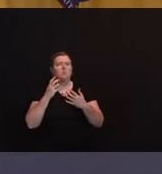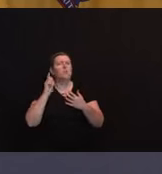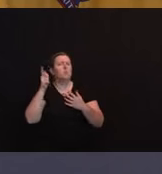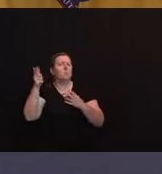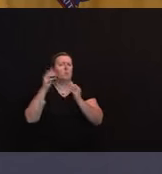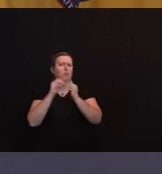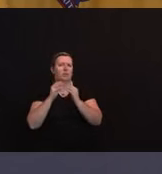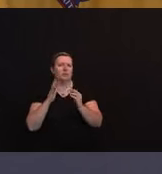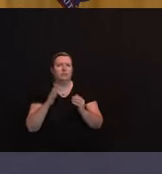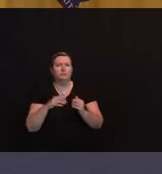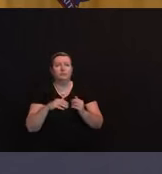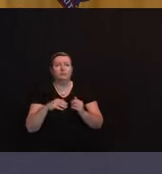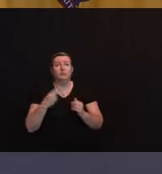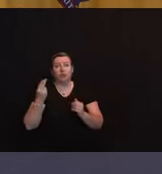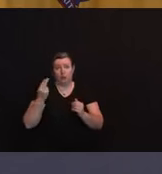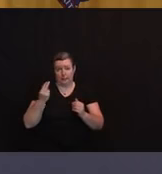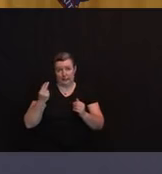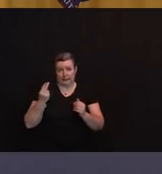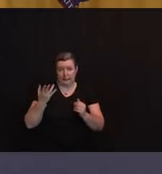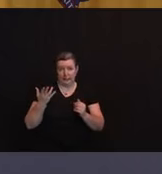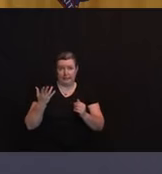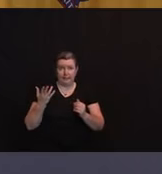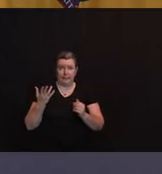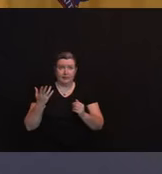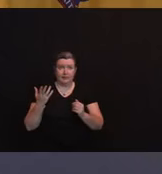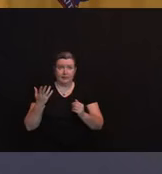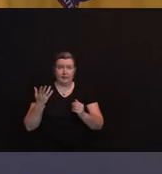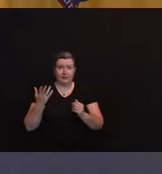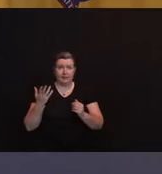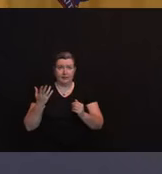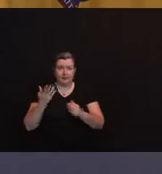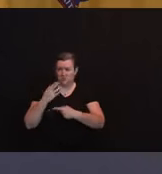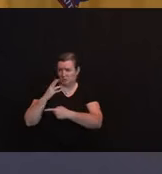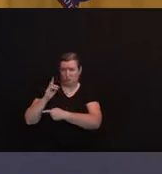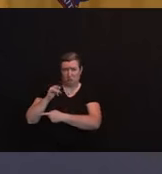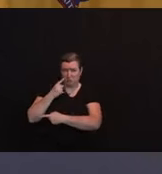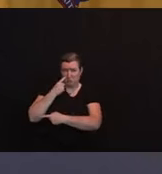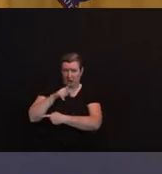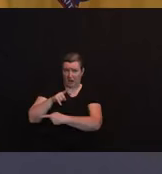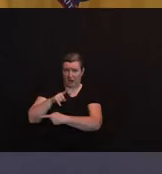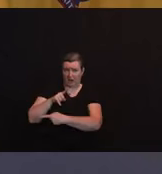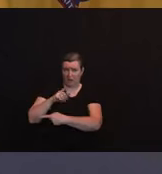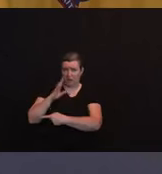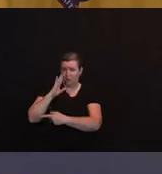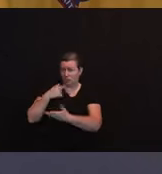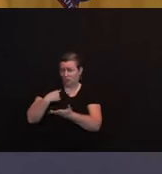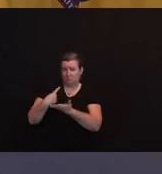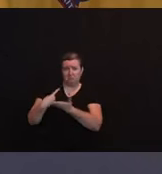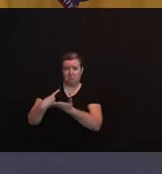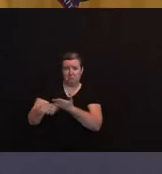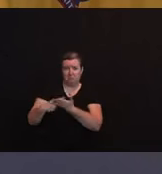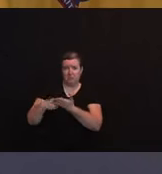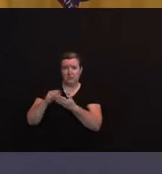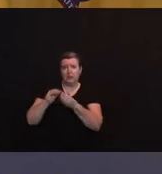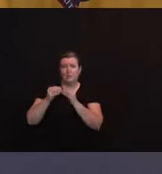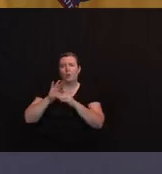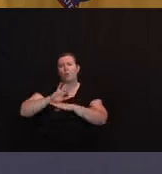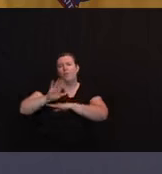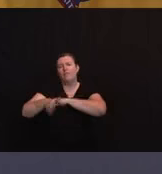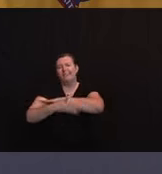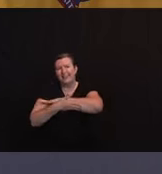Thursday, at a minimum, I may speak, Judy, with your blessing, to not just the overnight numbers, but anything on the unemployment